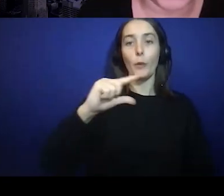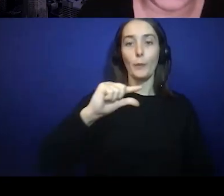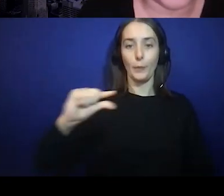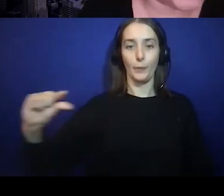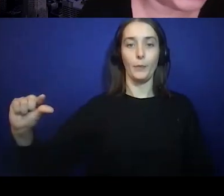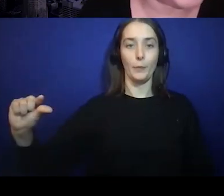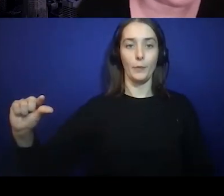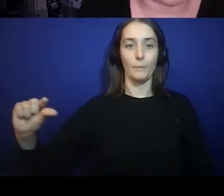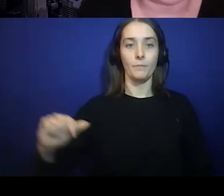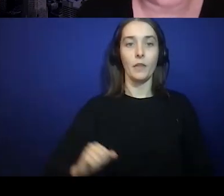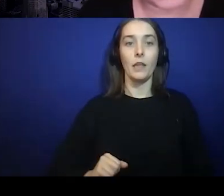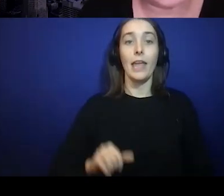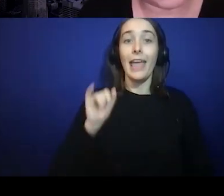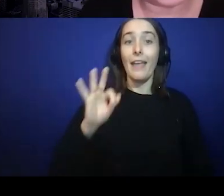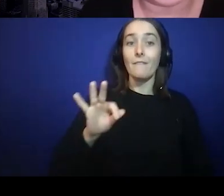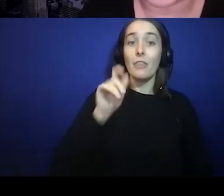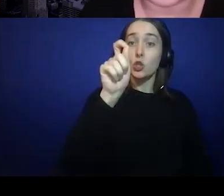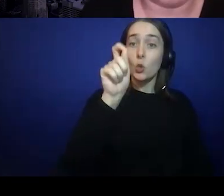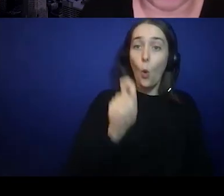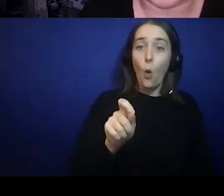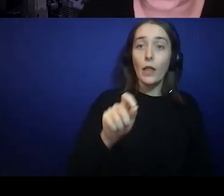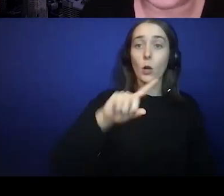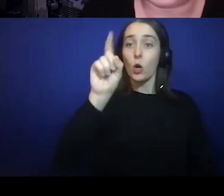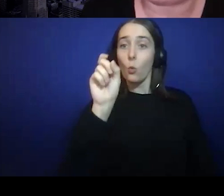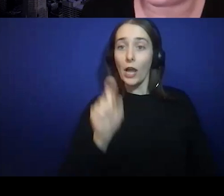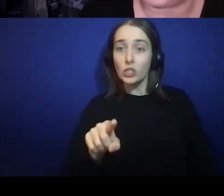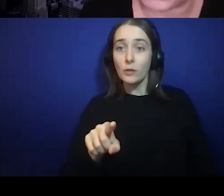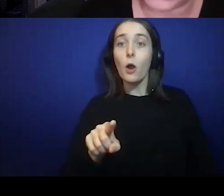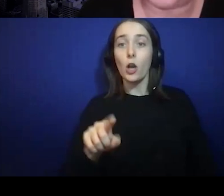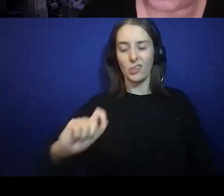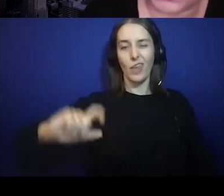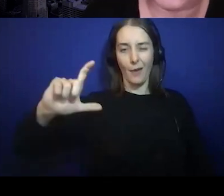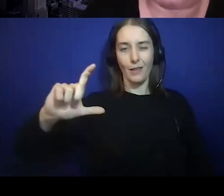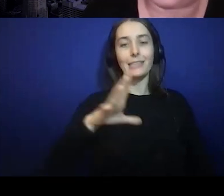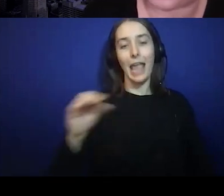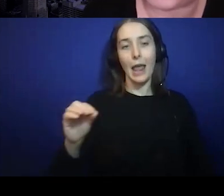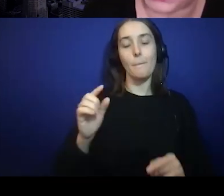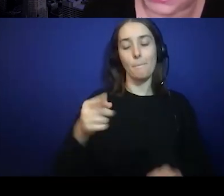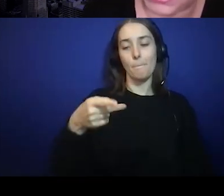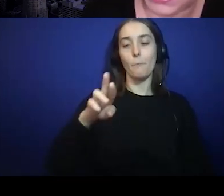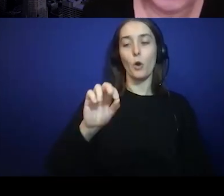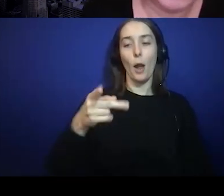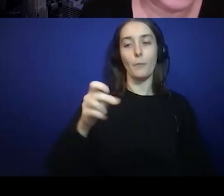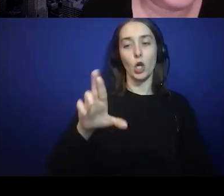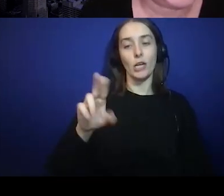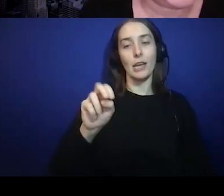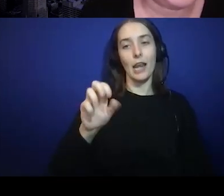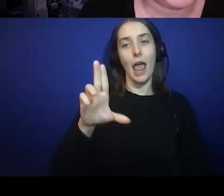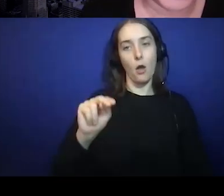word after any colons or question marks and any proper nouns. But any other words should be lowercase.